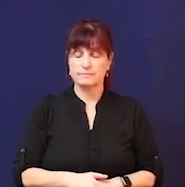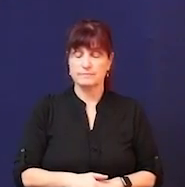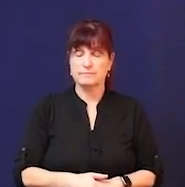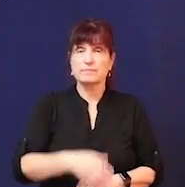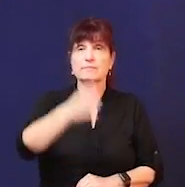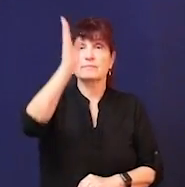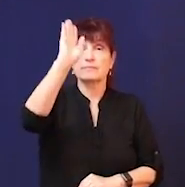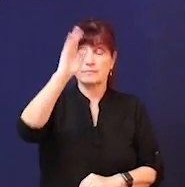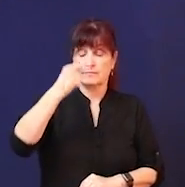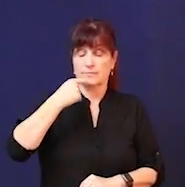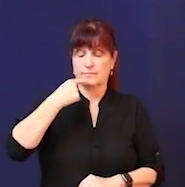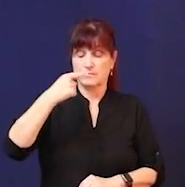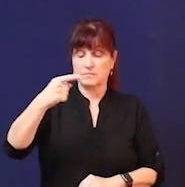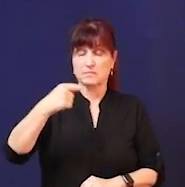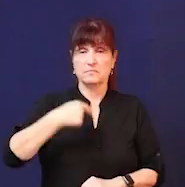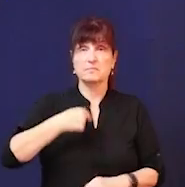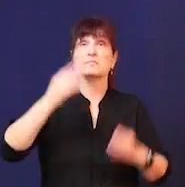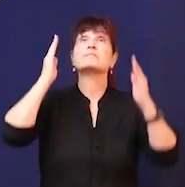I will hear what God